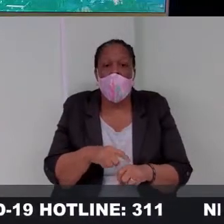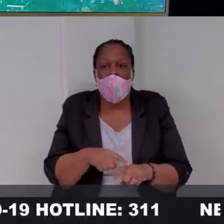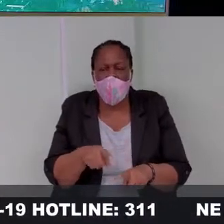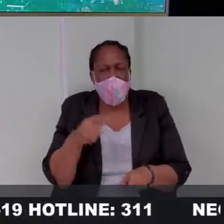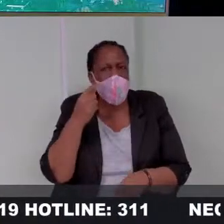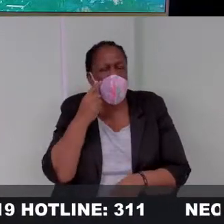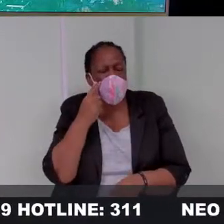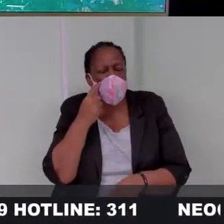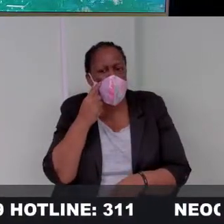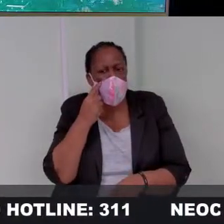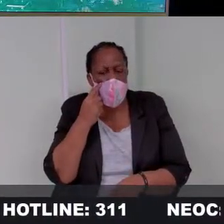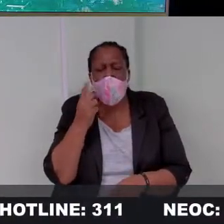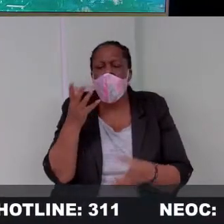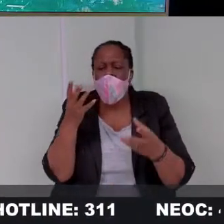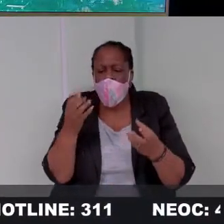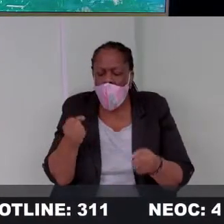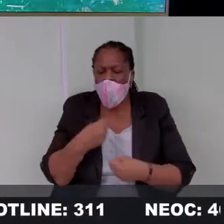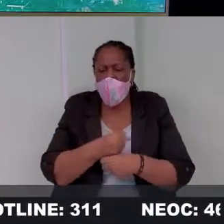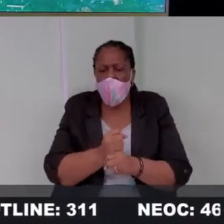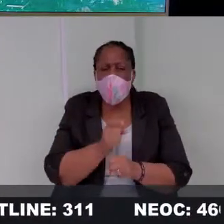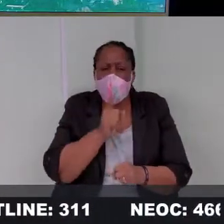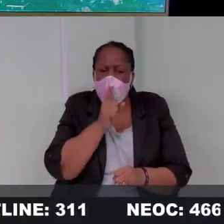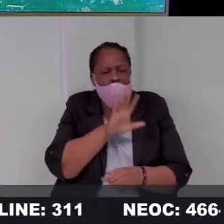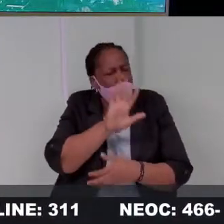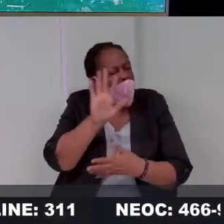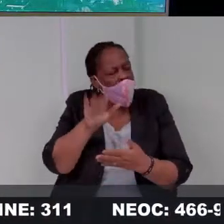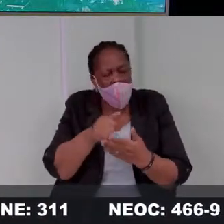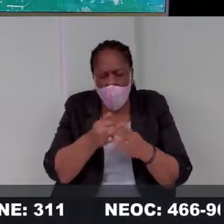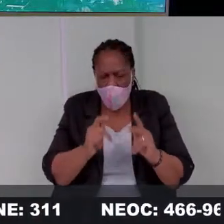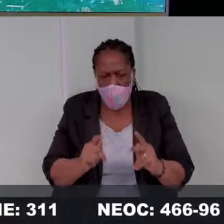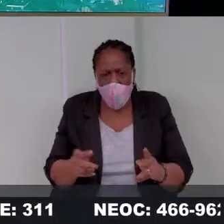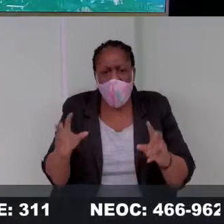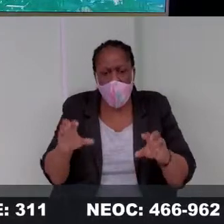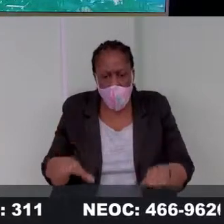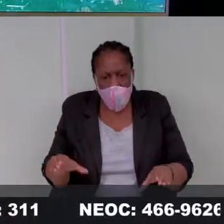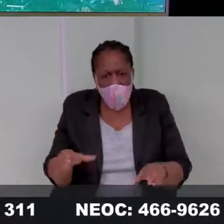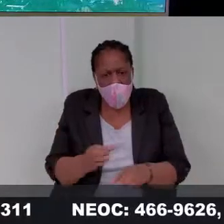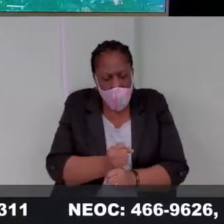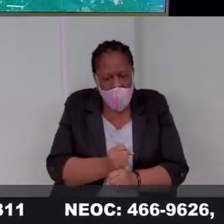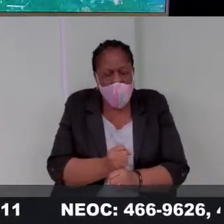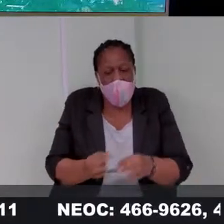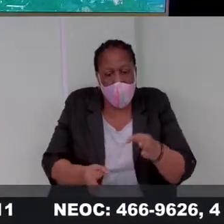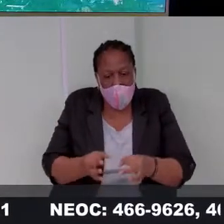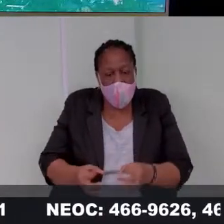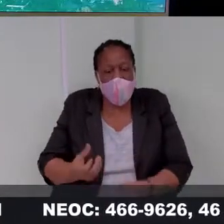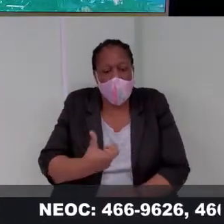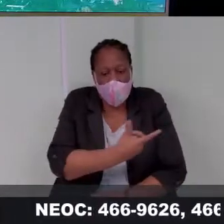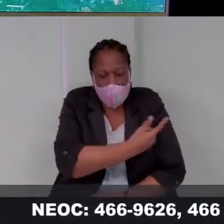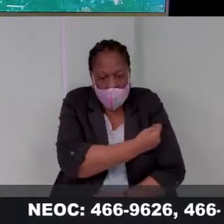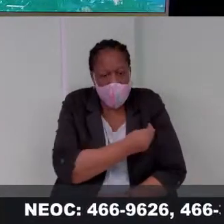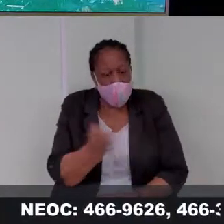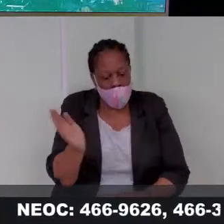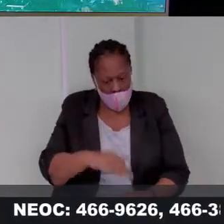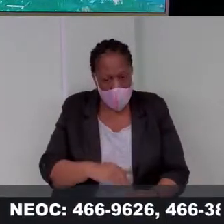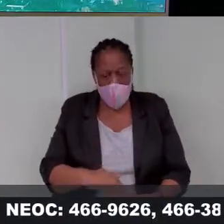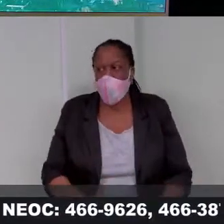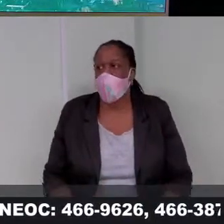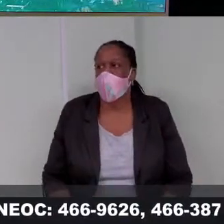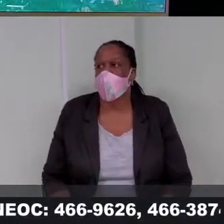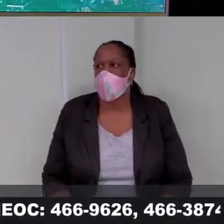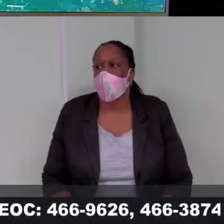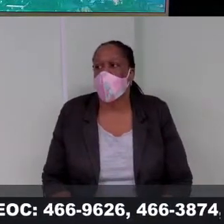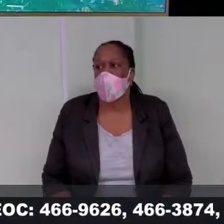everyone across the globe. We also realized that there was a need to accelerate the development